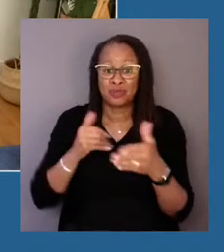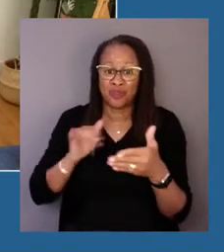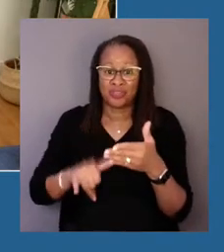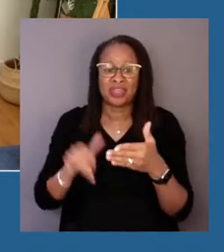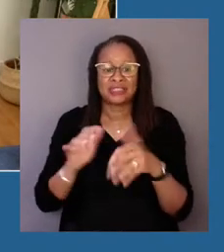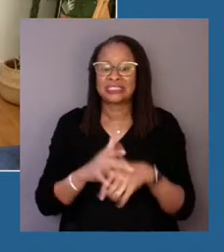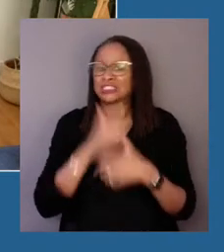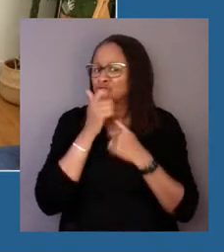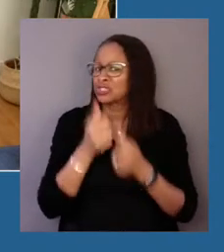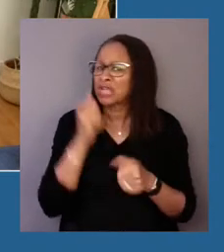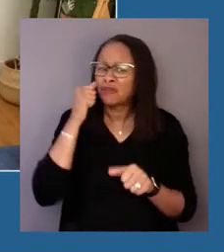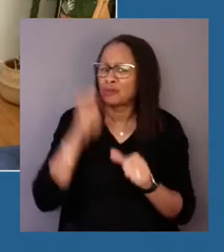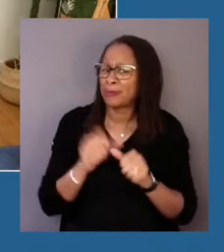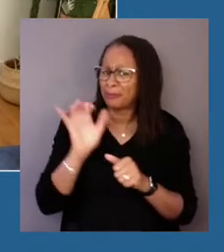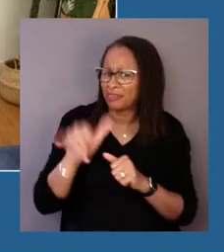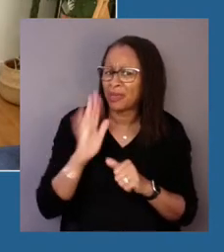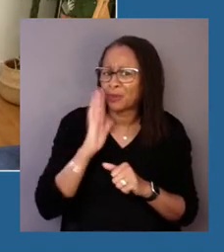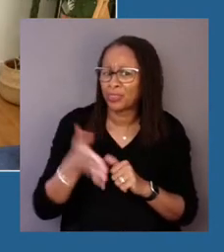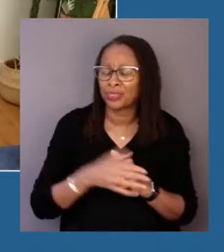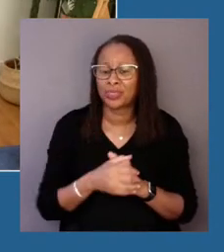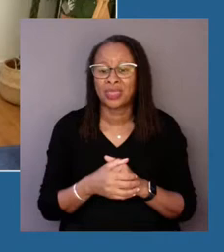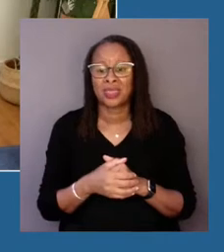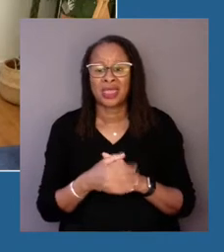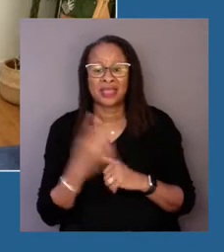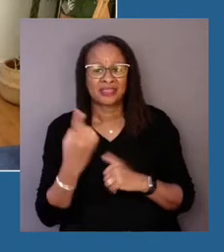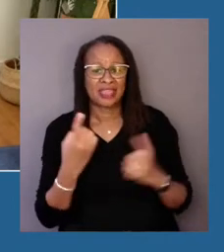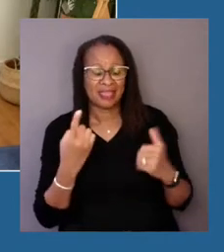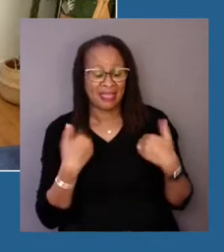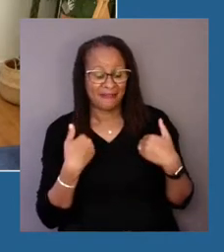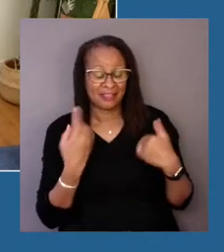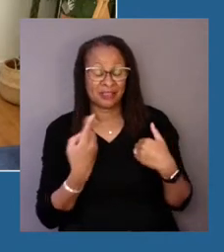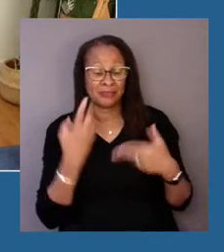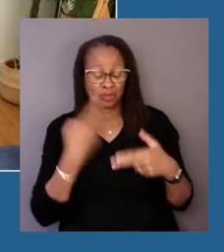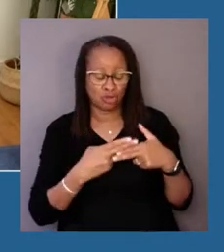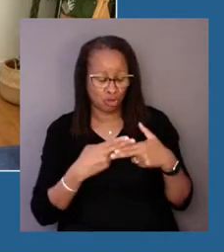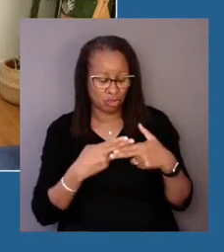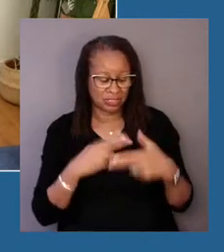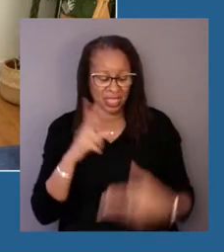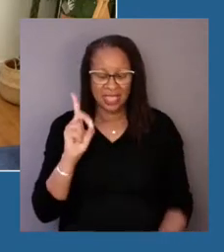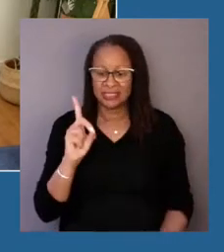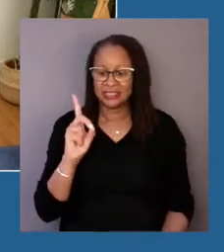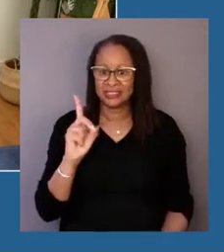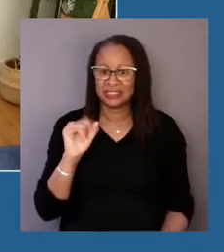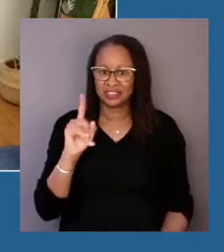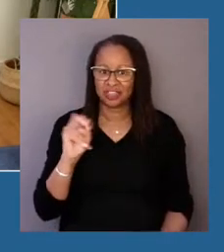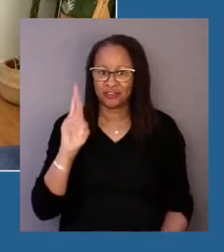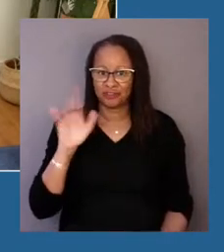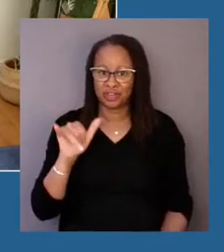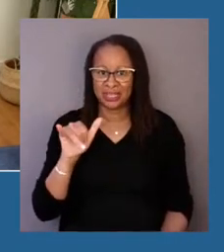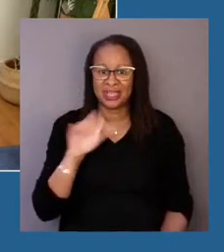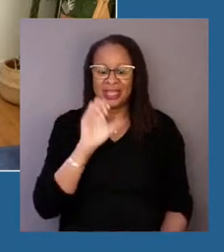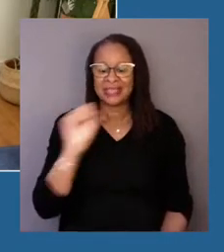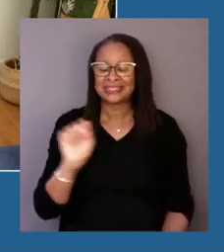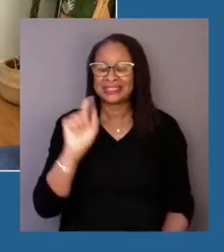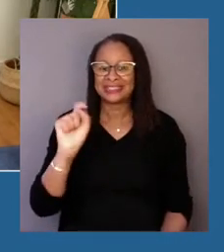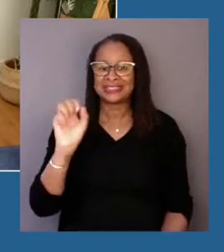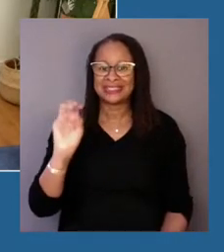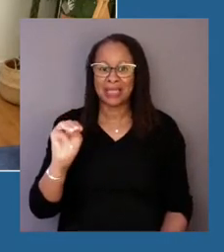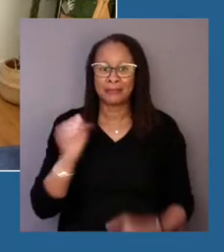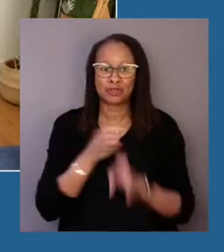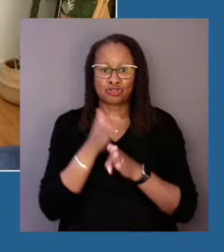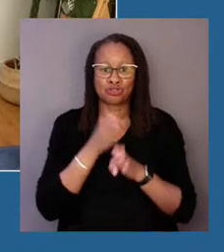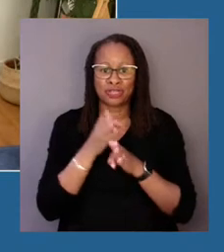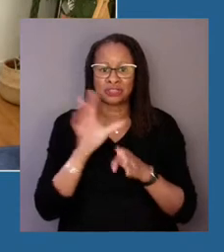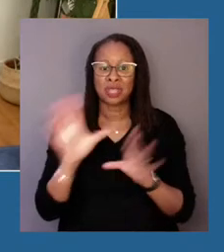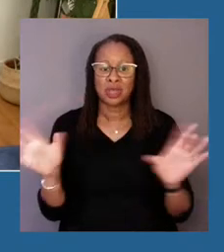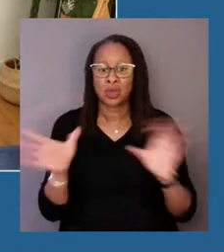mind, but They have something called the Discovery STEM Careers Coalition. And the two main anchor partners in